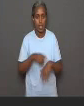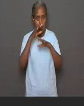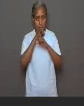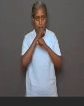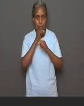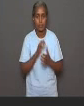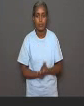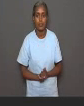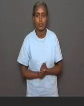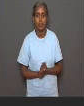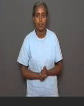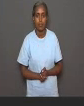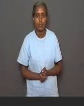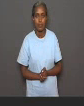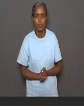Time's up!